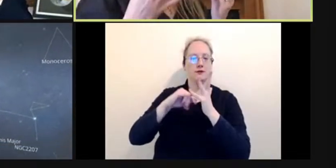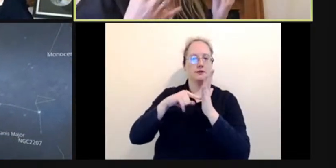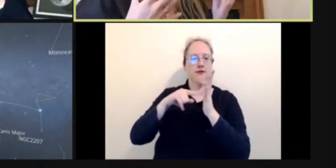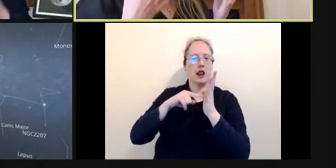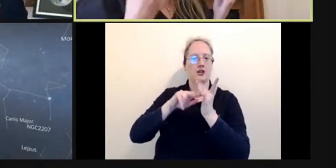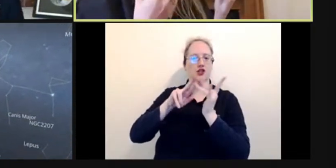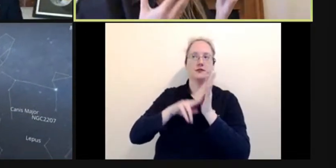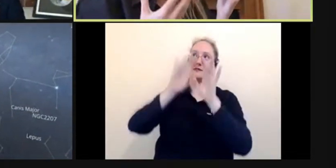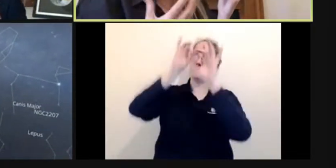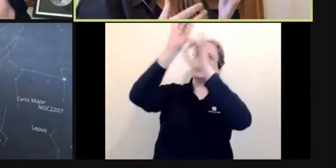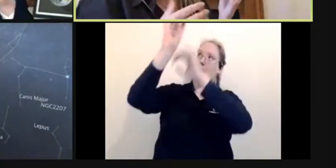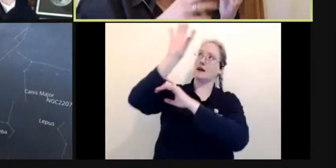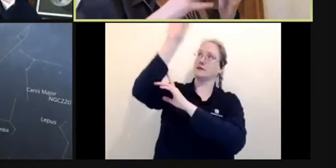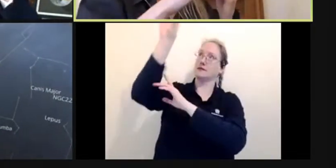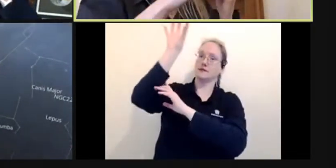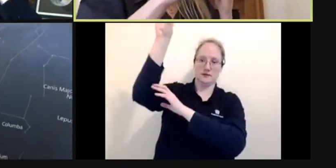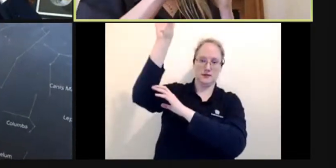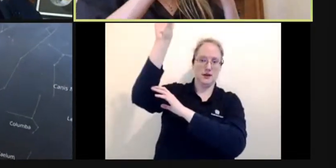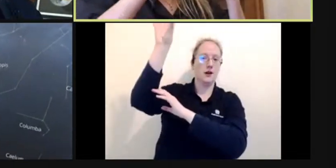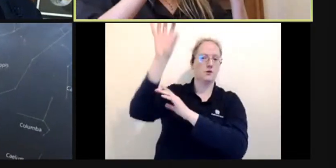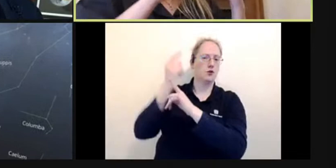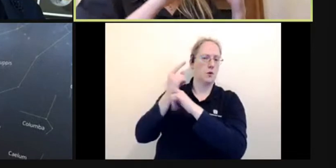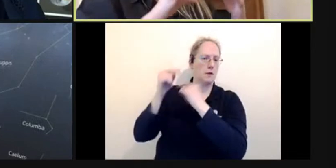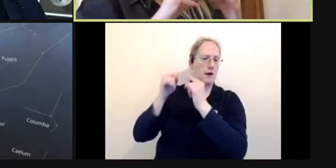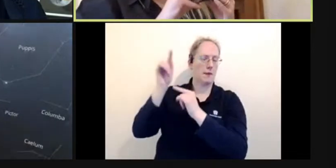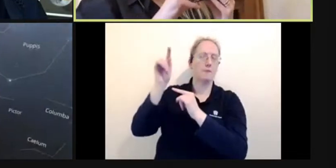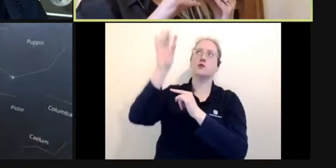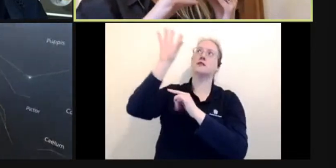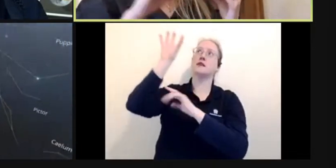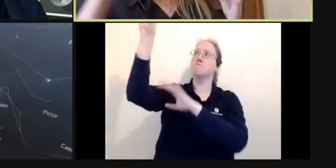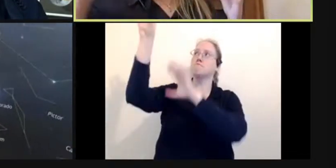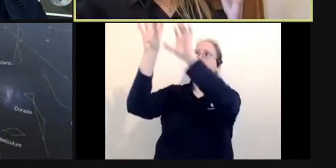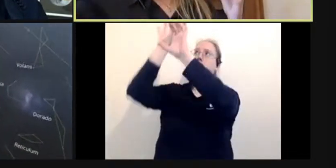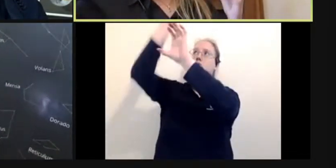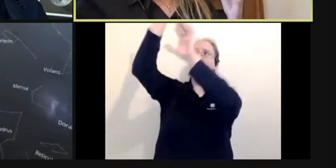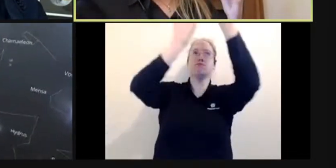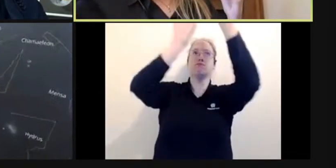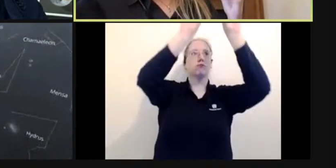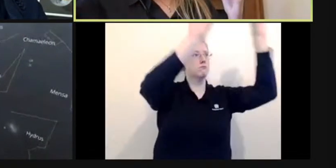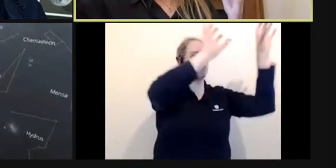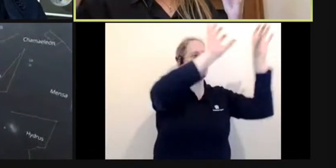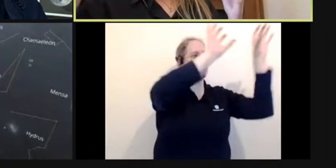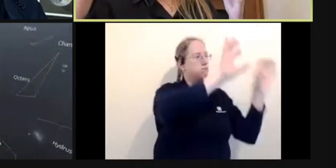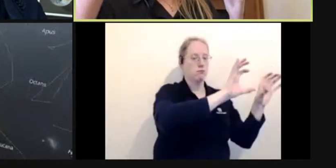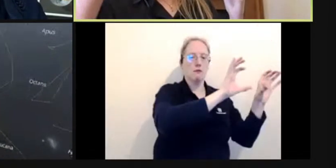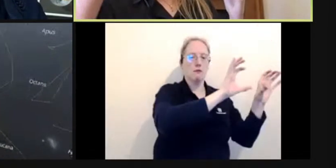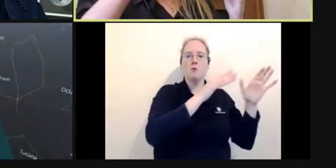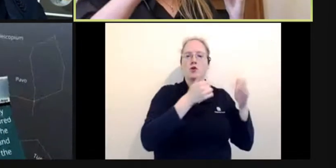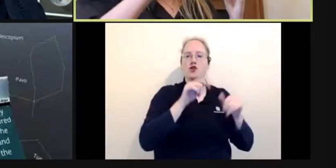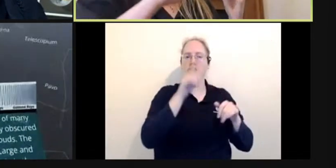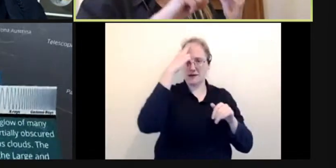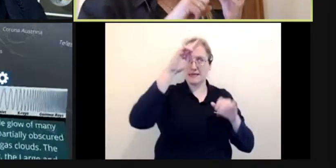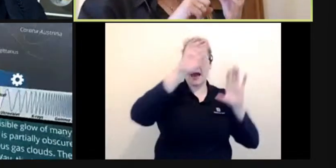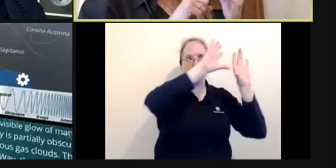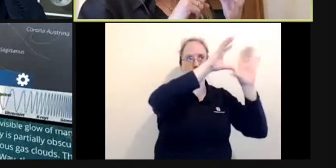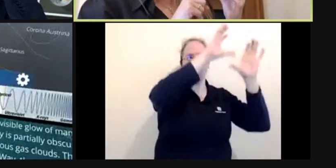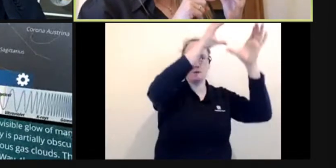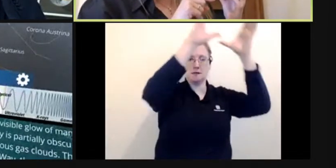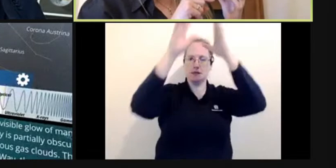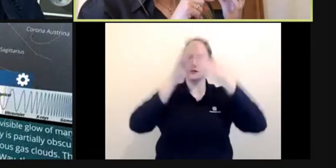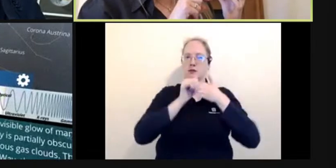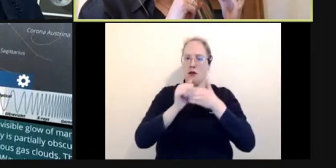mentioning stars and the light we see from stars. So let's use those constellations as a guide. And I want you to find